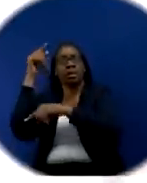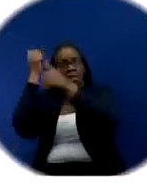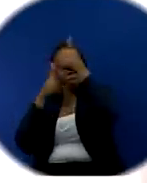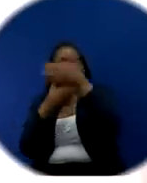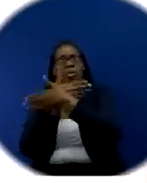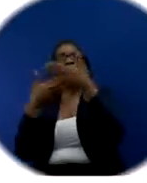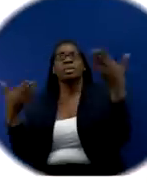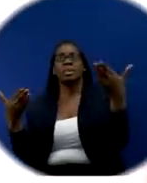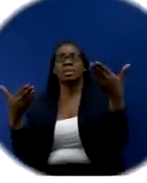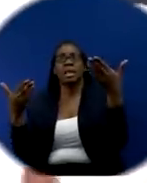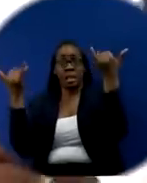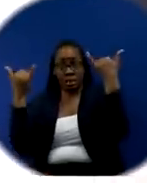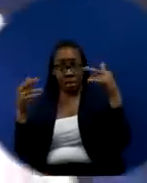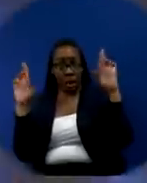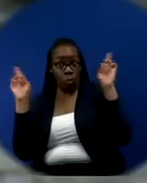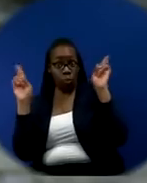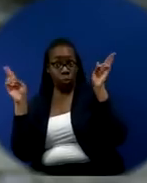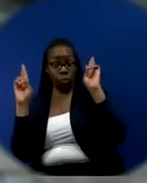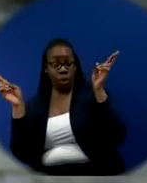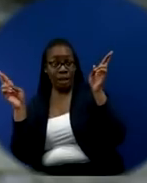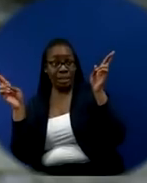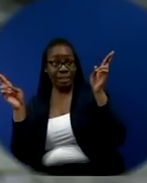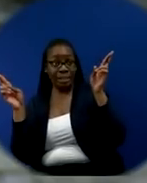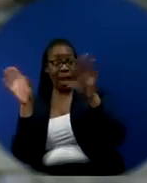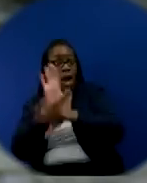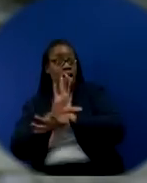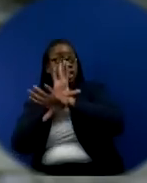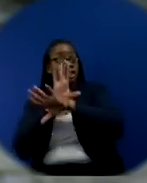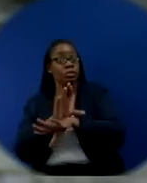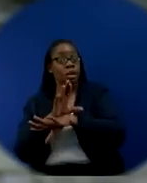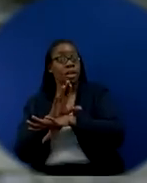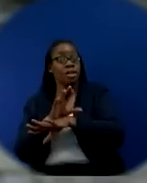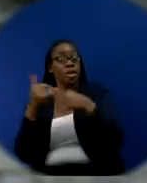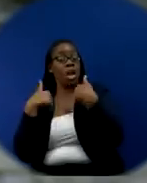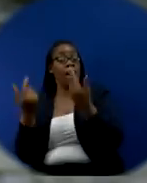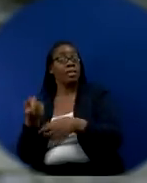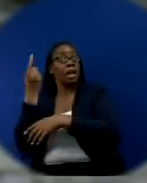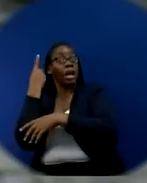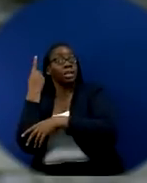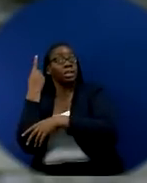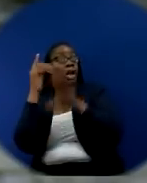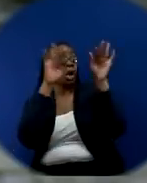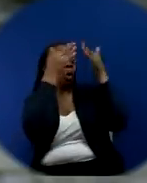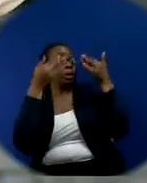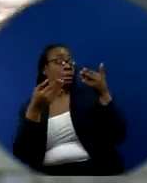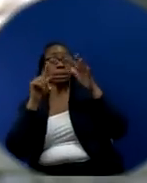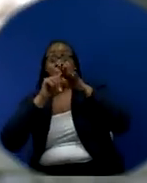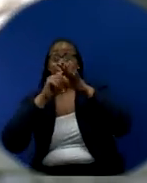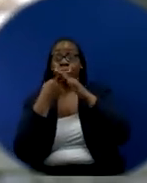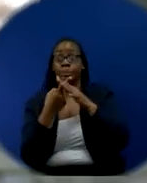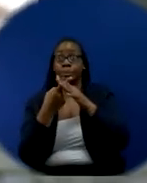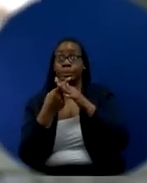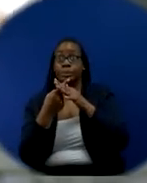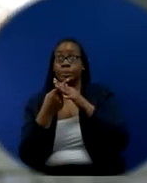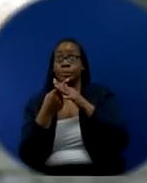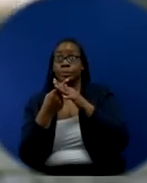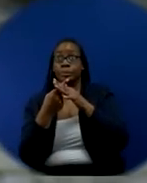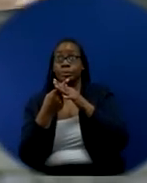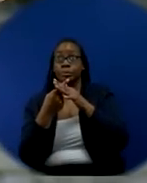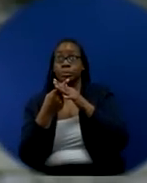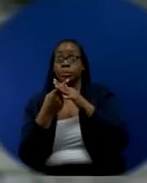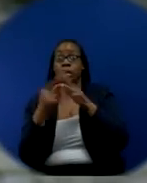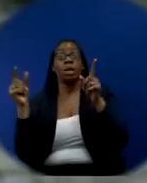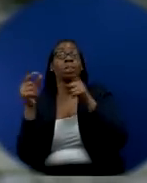everything is now ready. Oh, church family, you got to catch this, because what the text begins with, this parable that Jesus